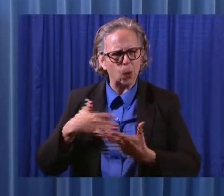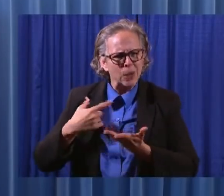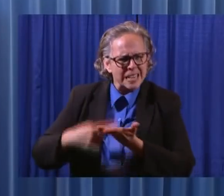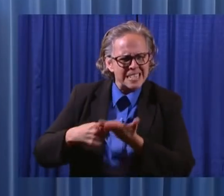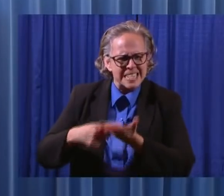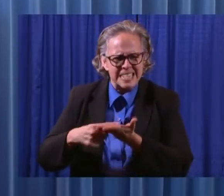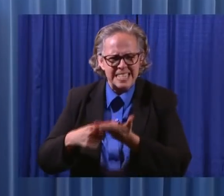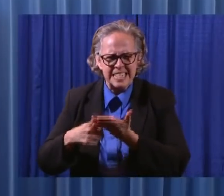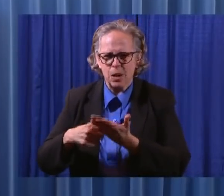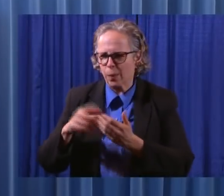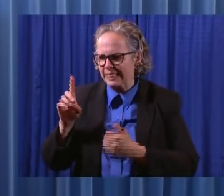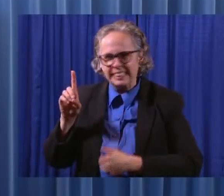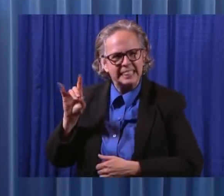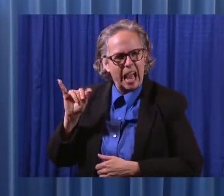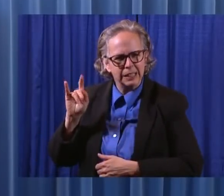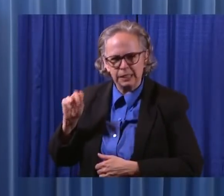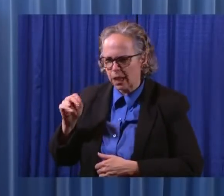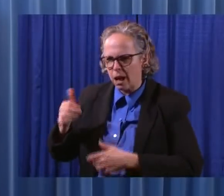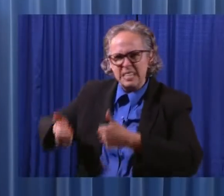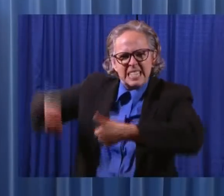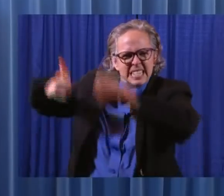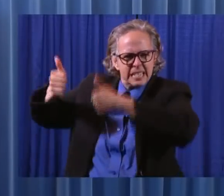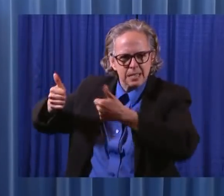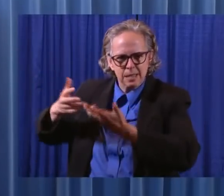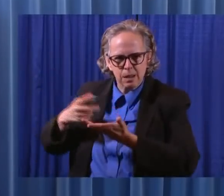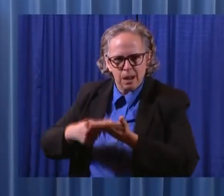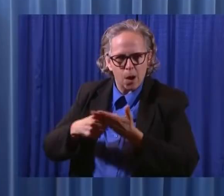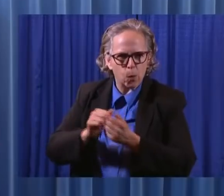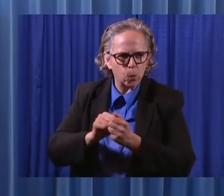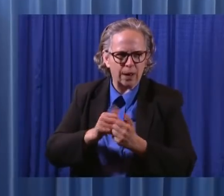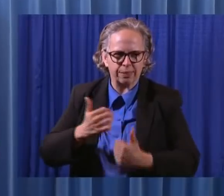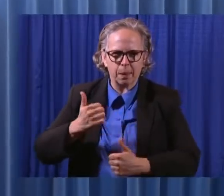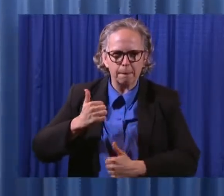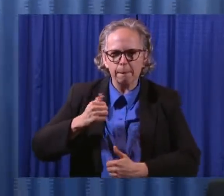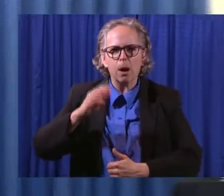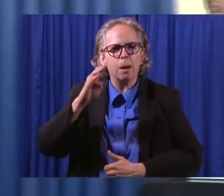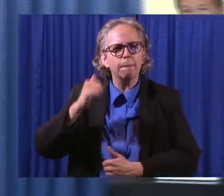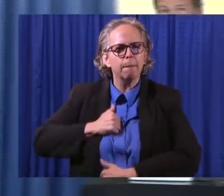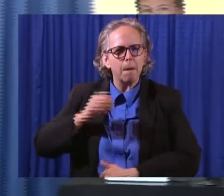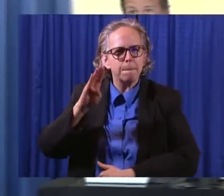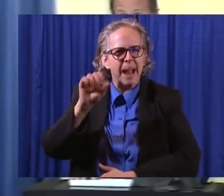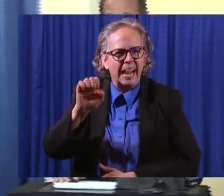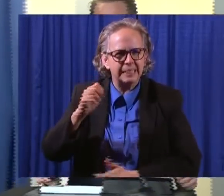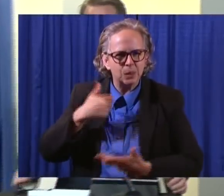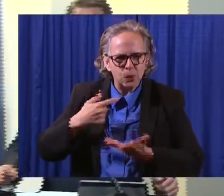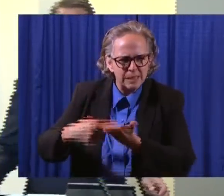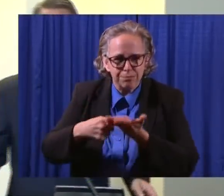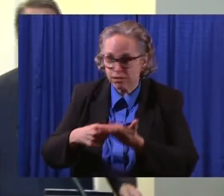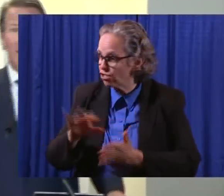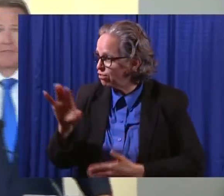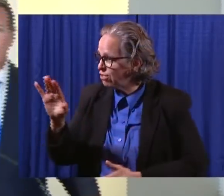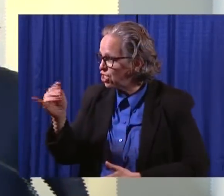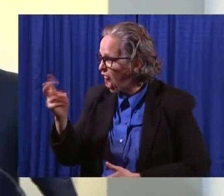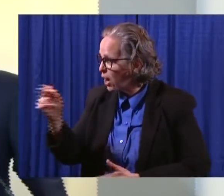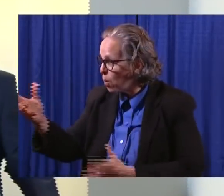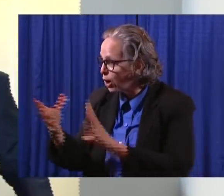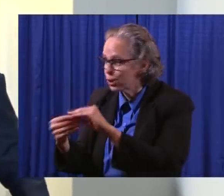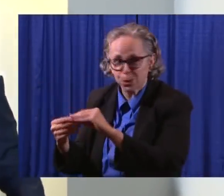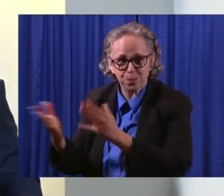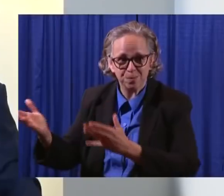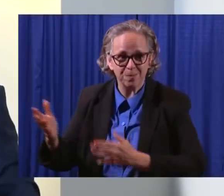base. And we think it's very, very important. John, do you have anything to add to that? Look, I really believe that we got a shot at